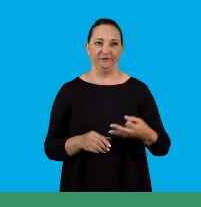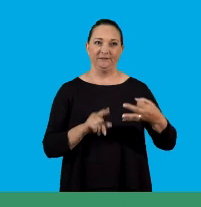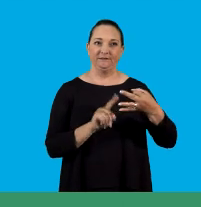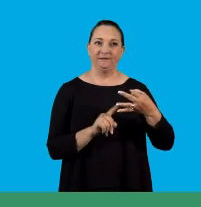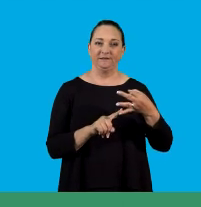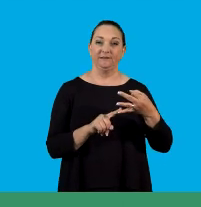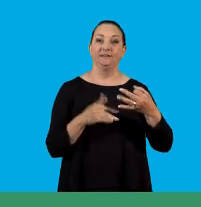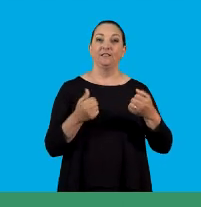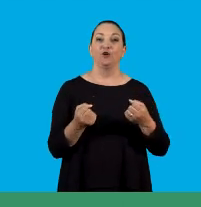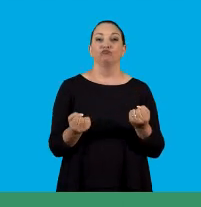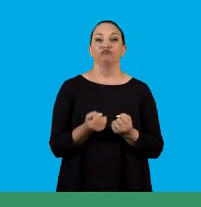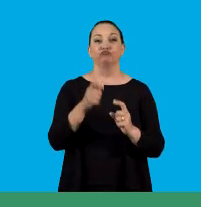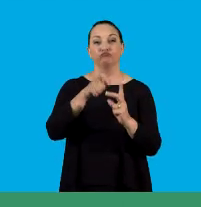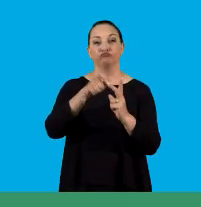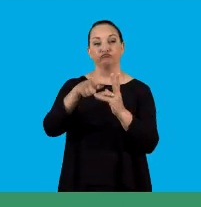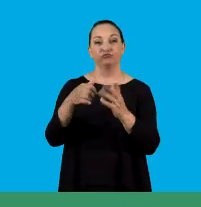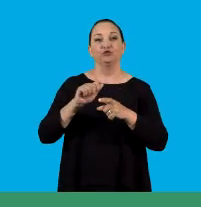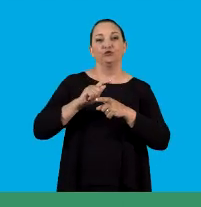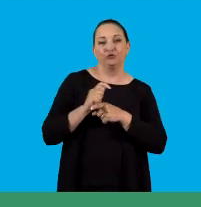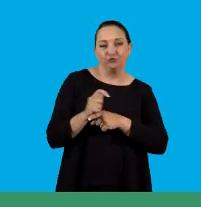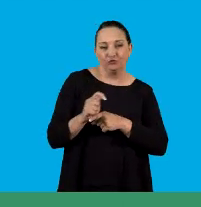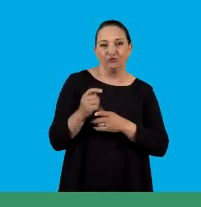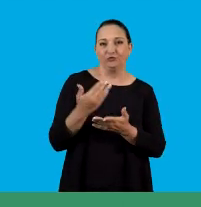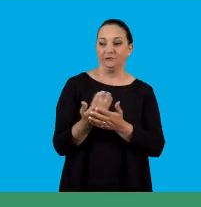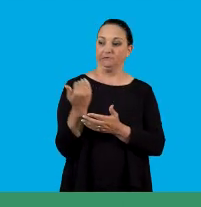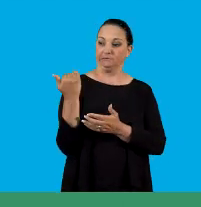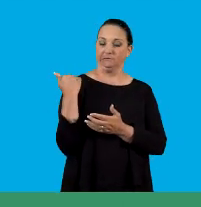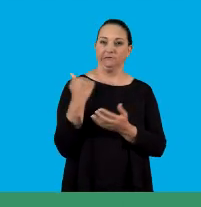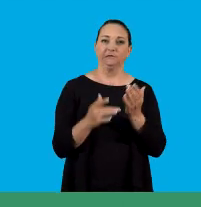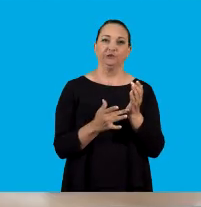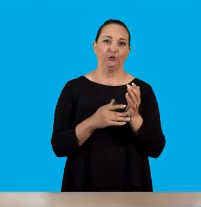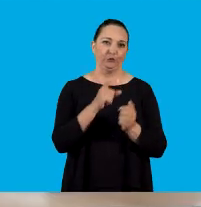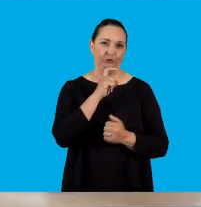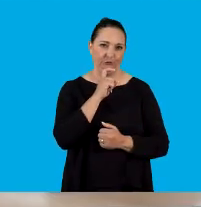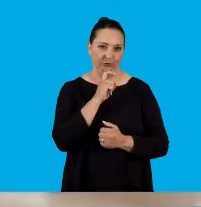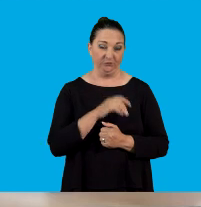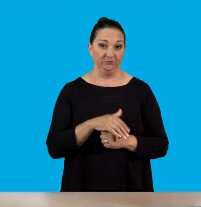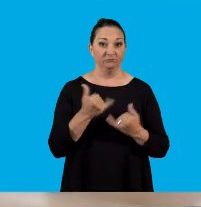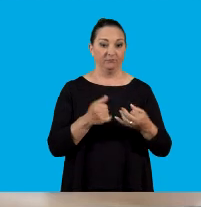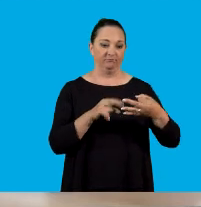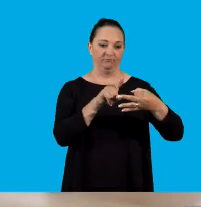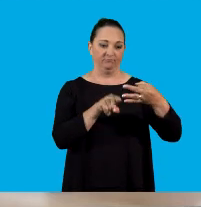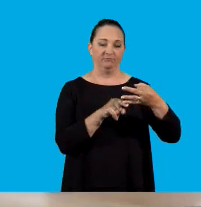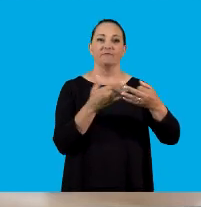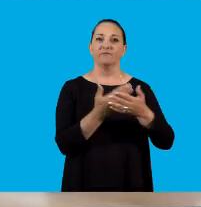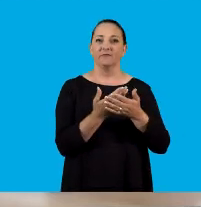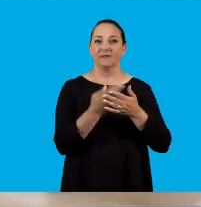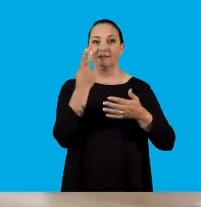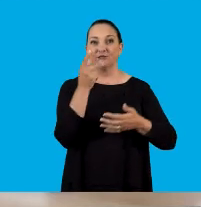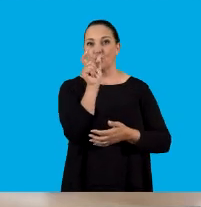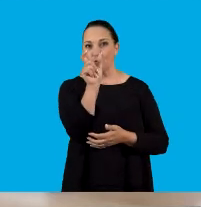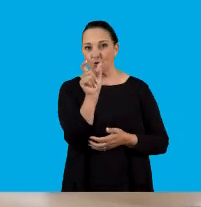regularly trained to use the latest technology. Even with that, you should be able to identify